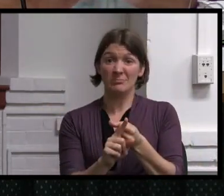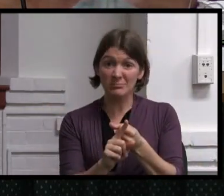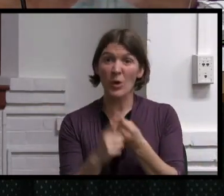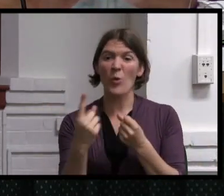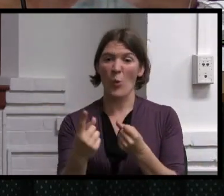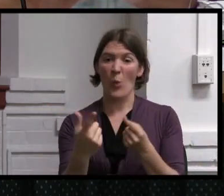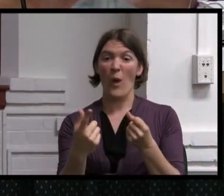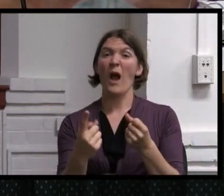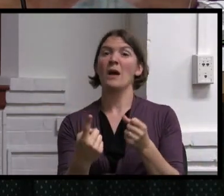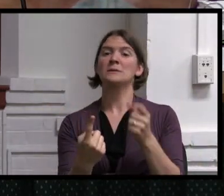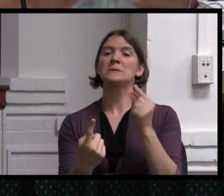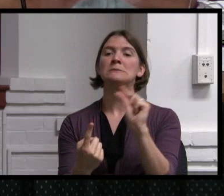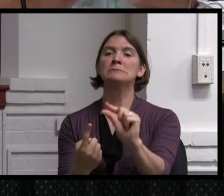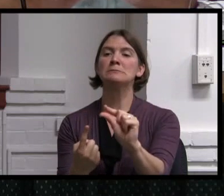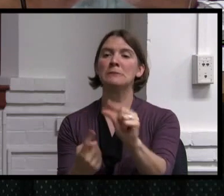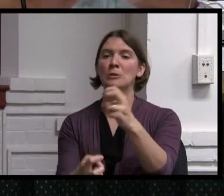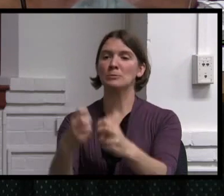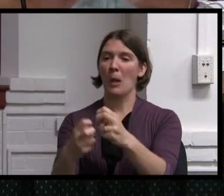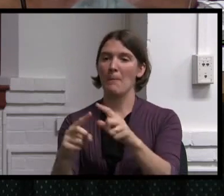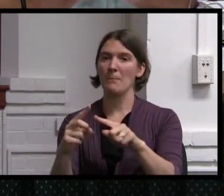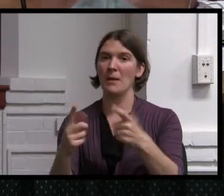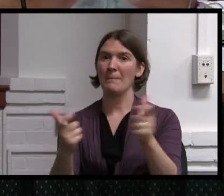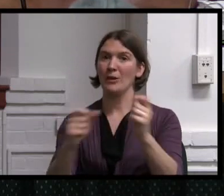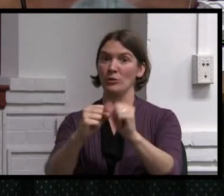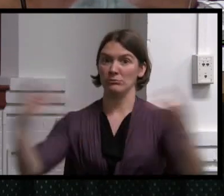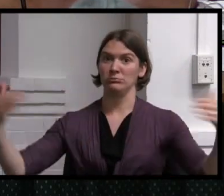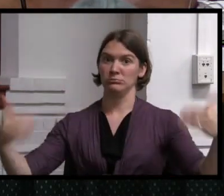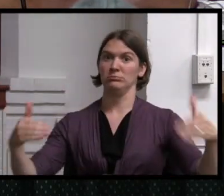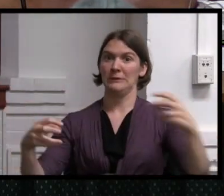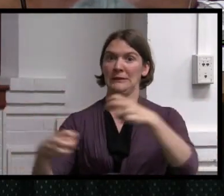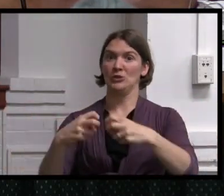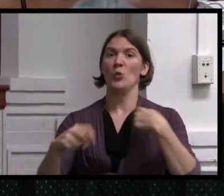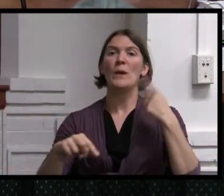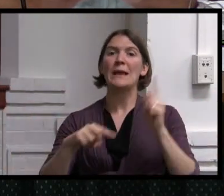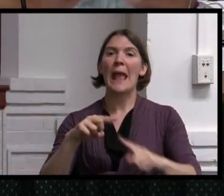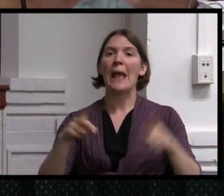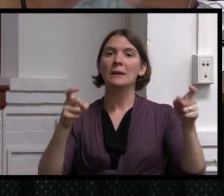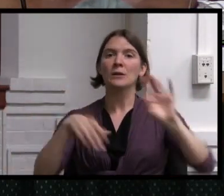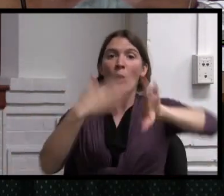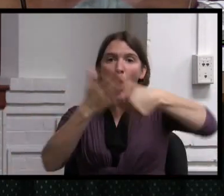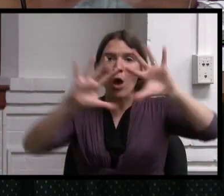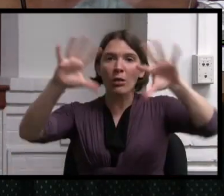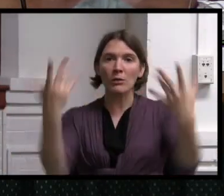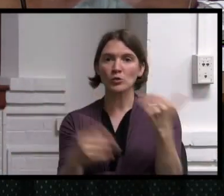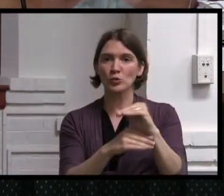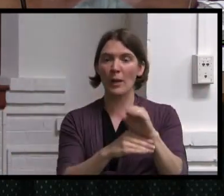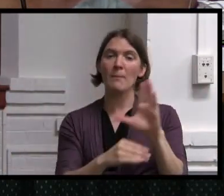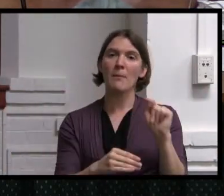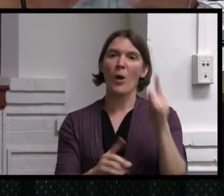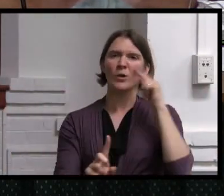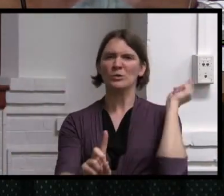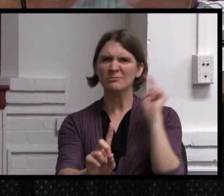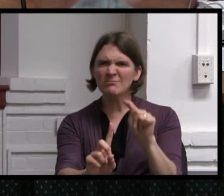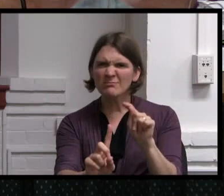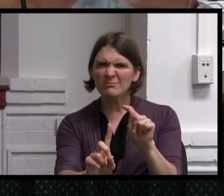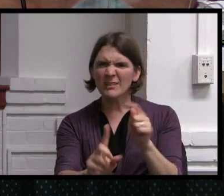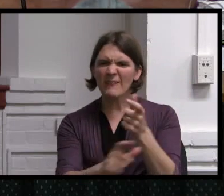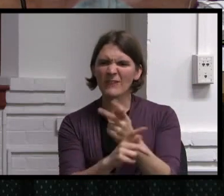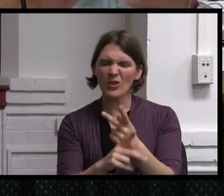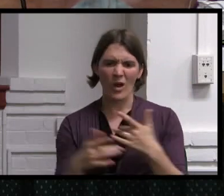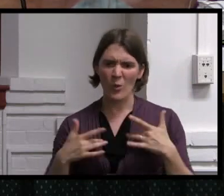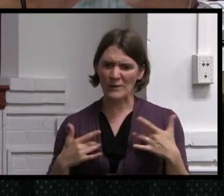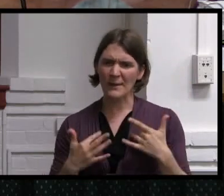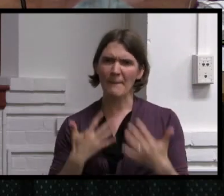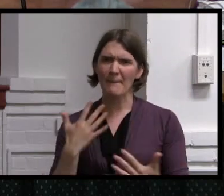symptoms of larger issues. And we're not going to address those larger issues here tonight, but what we're trying to do is come up with